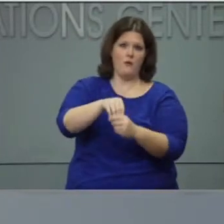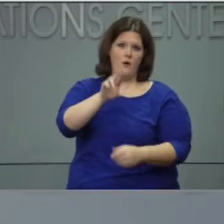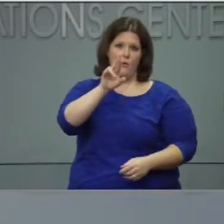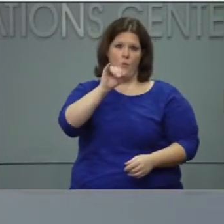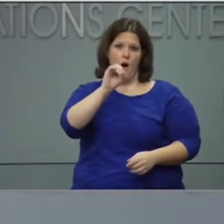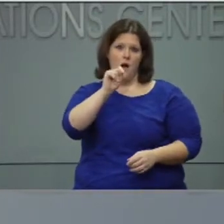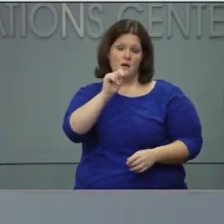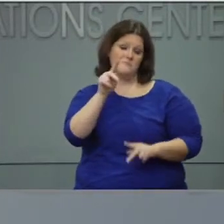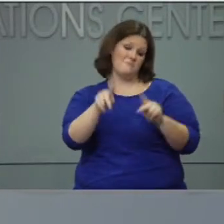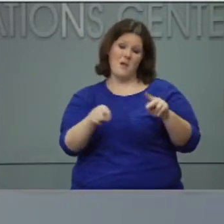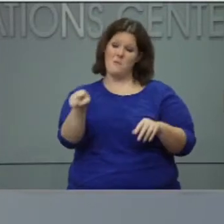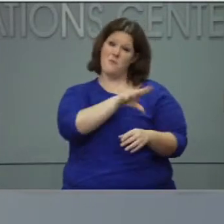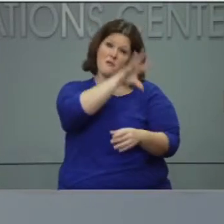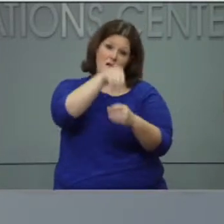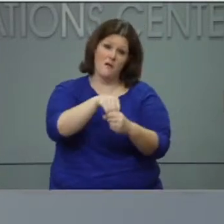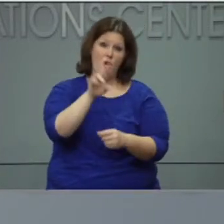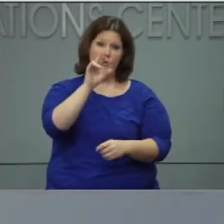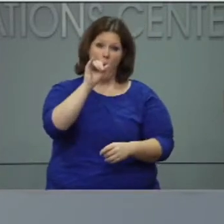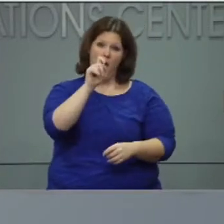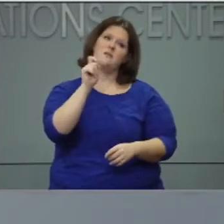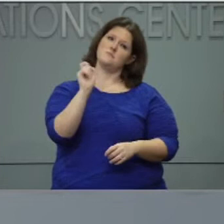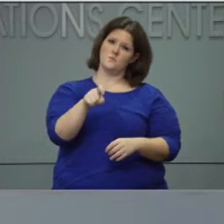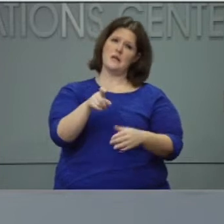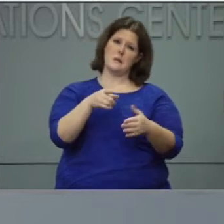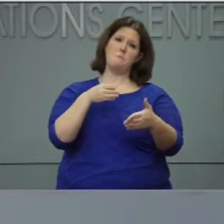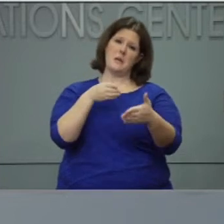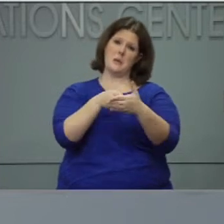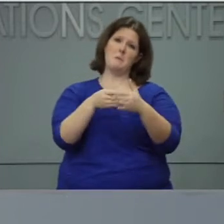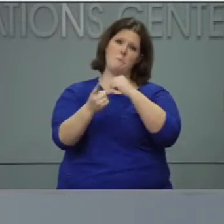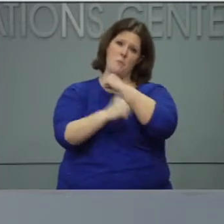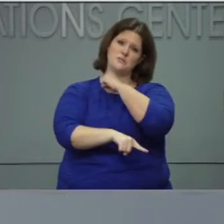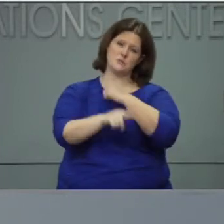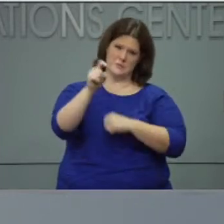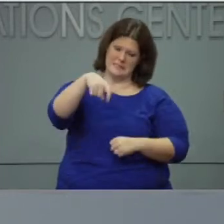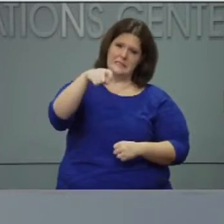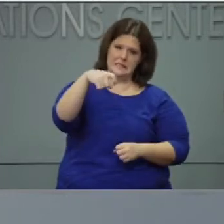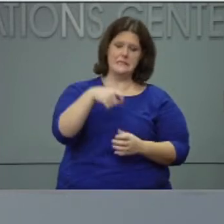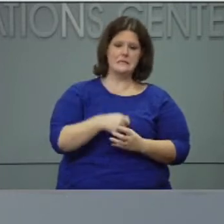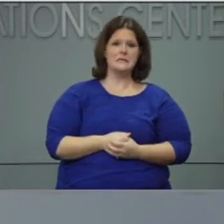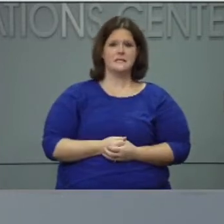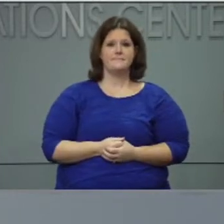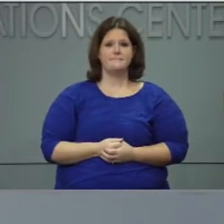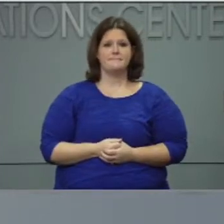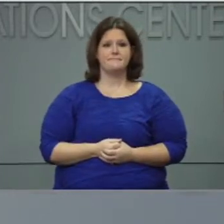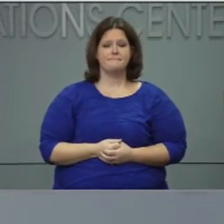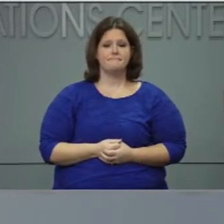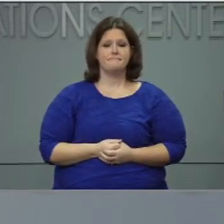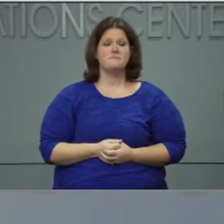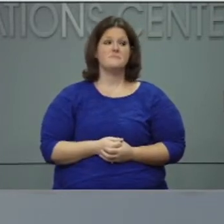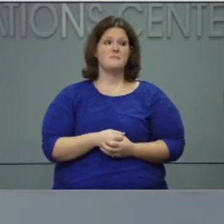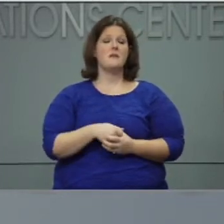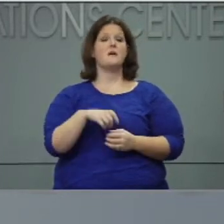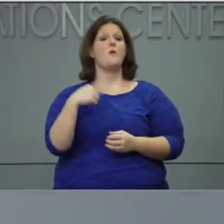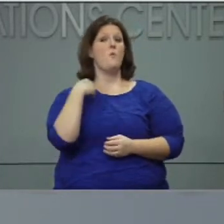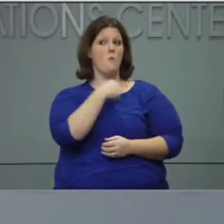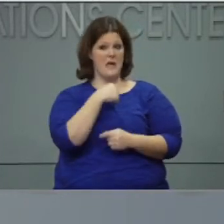should be prosecuted. That needs to be said first. But also, we've made